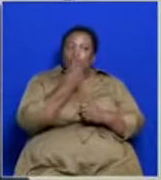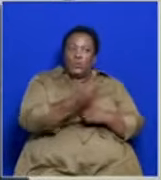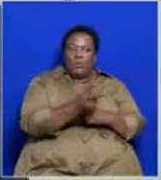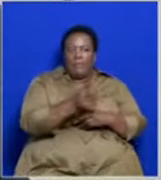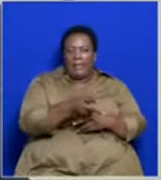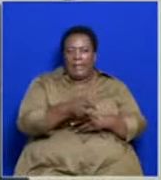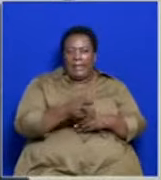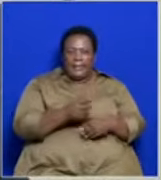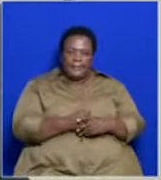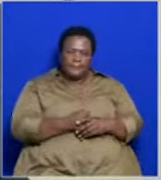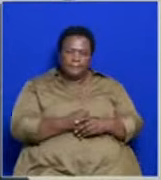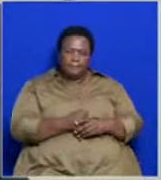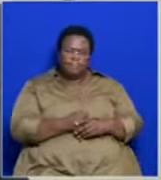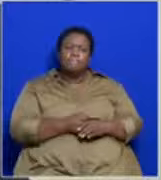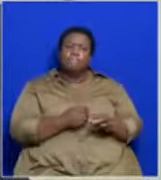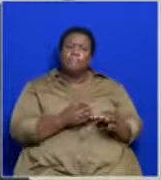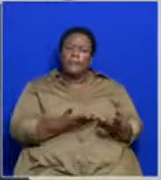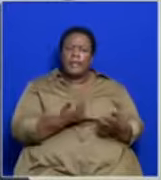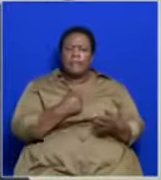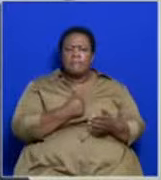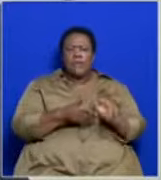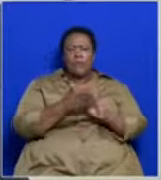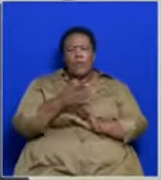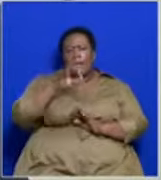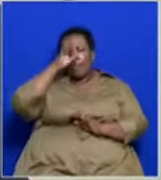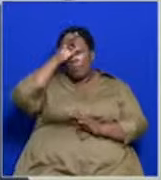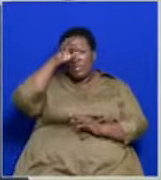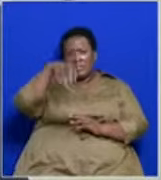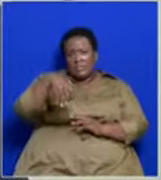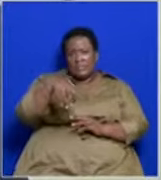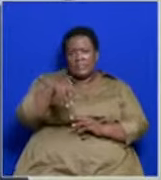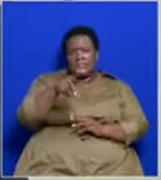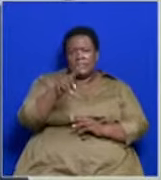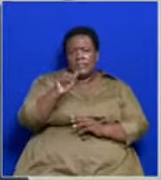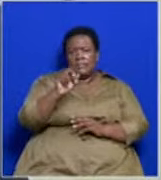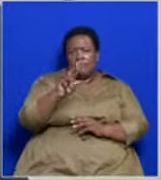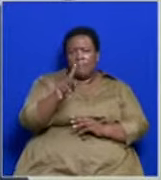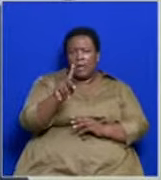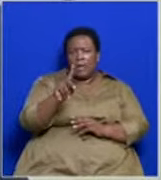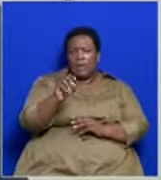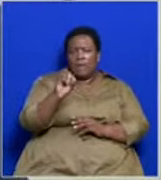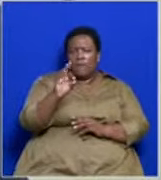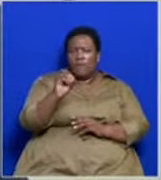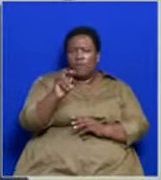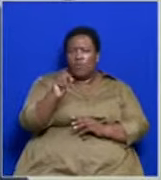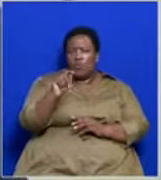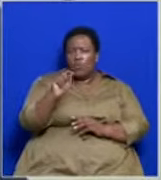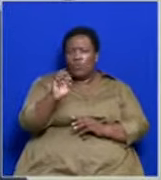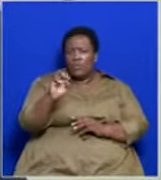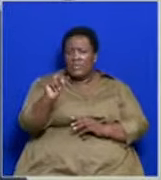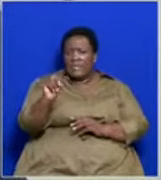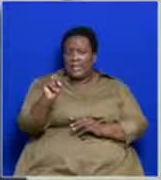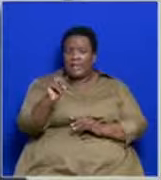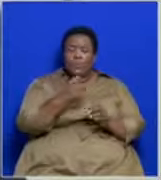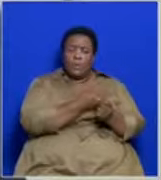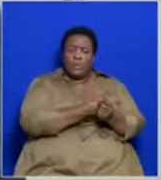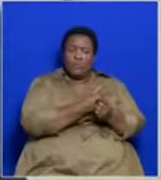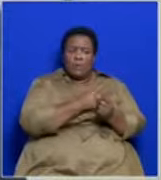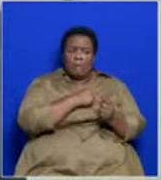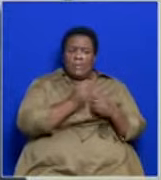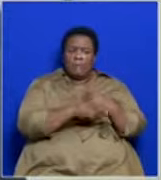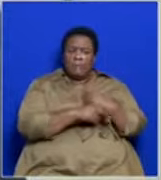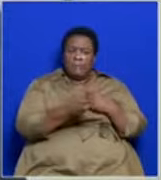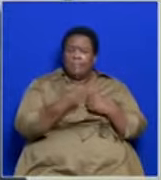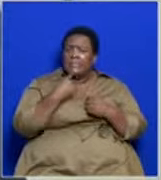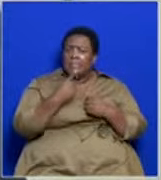went to Patfontaine Police to report theft of truck, where I was told they can't open the case as